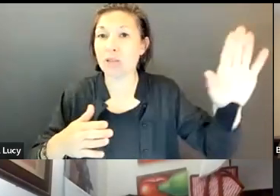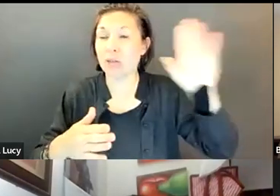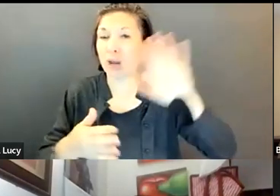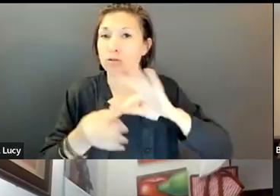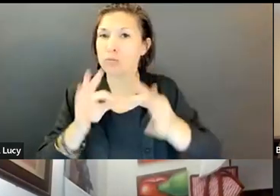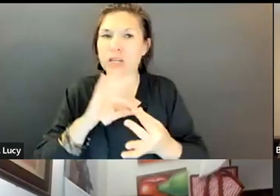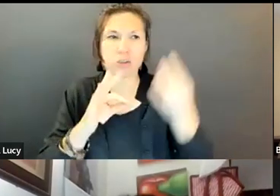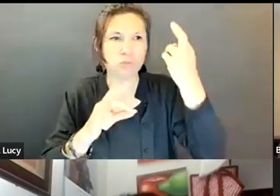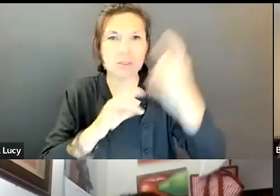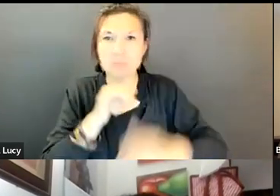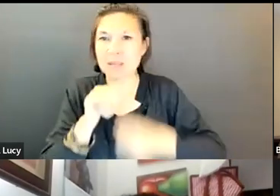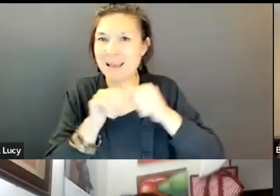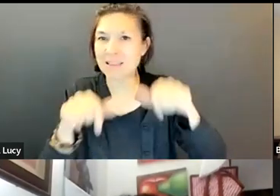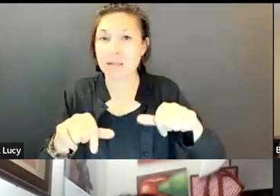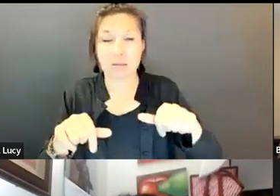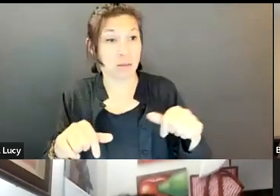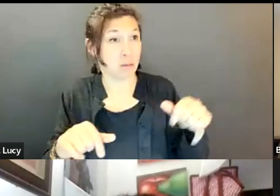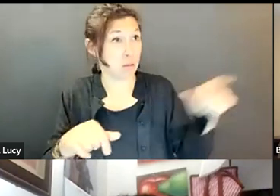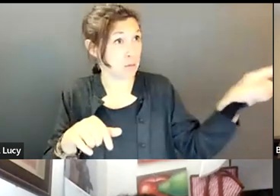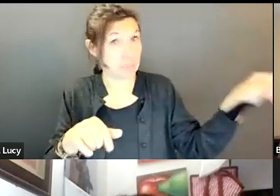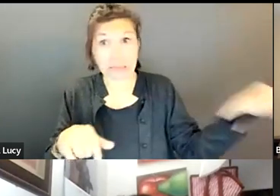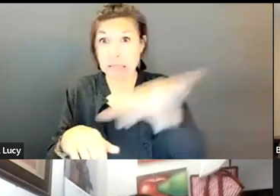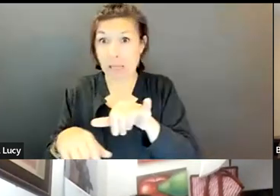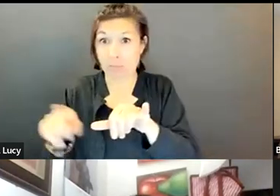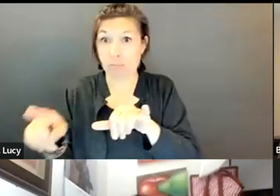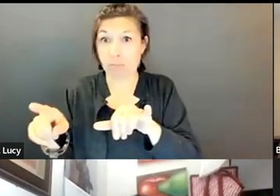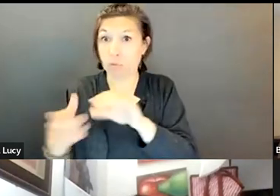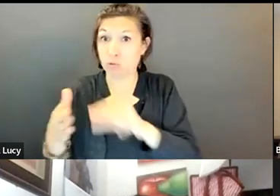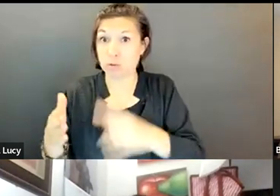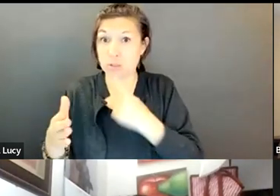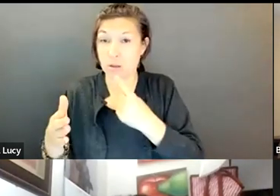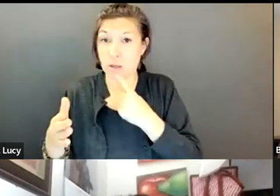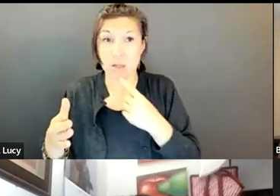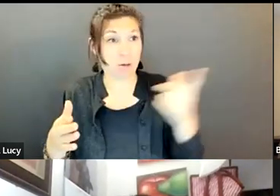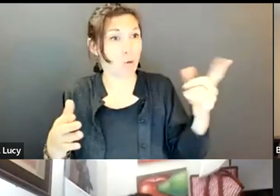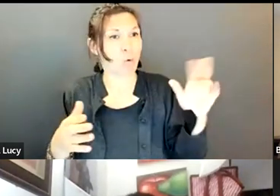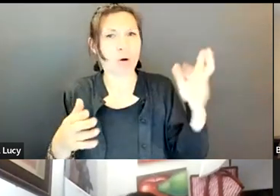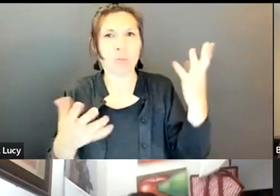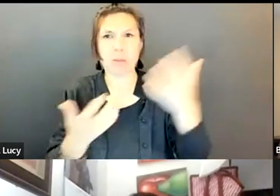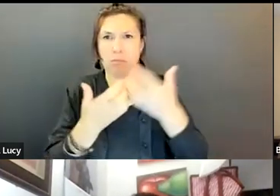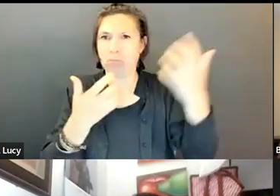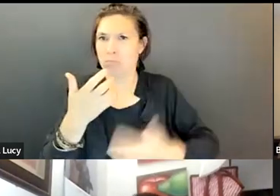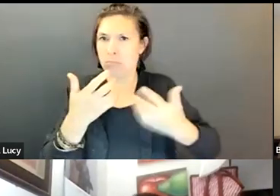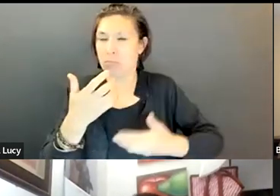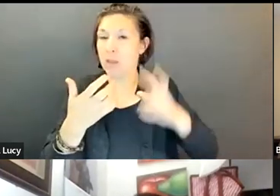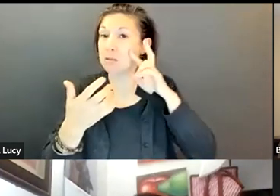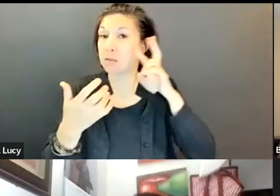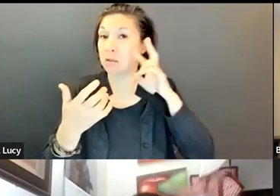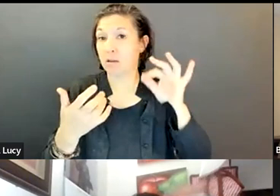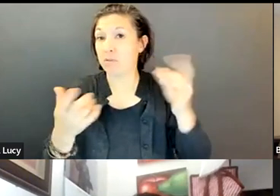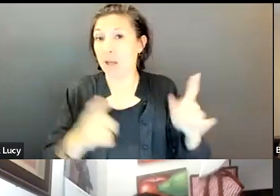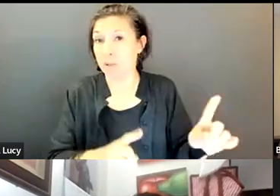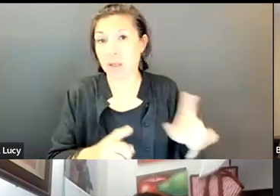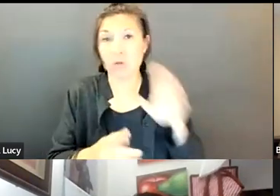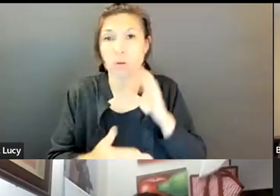is and see if there's a disconnect between the two and that may be helpful as well um